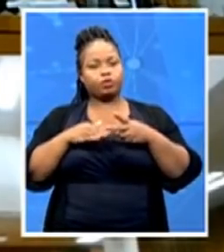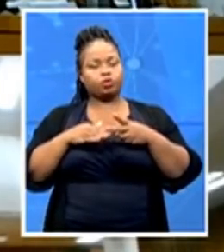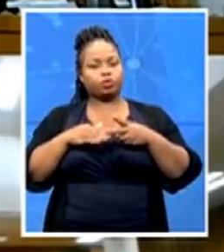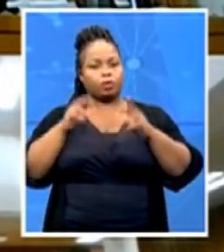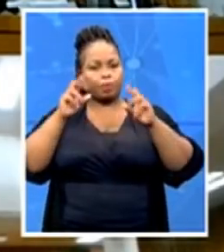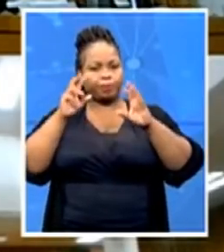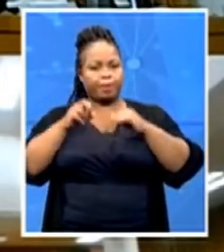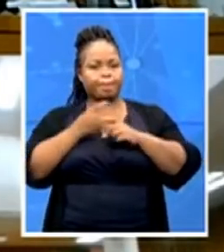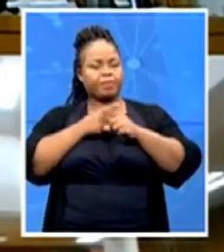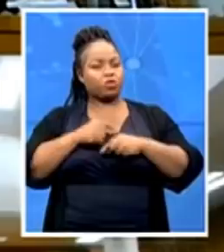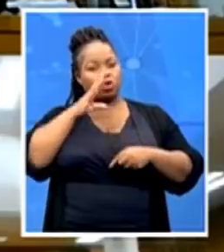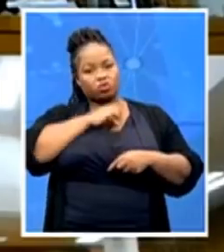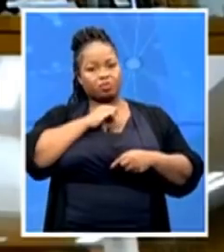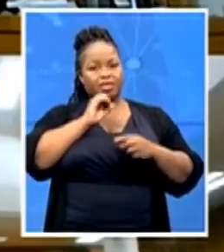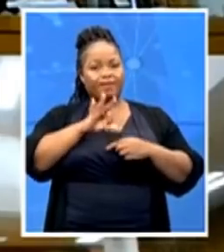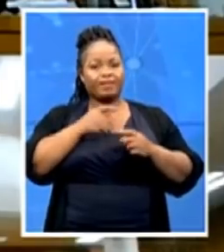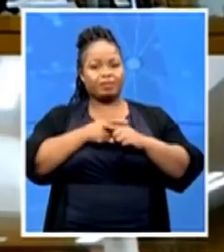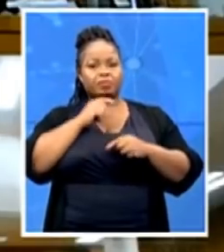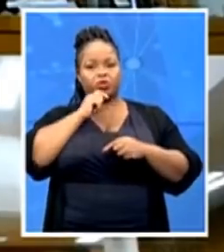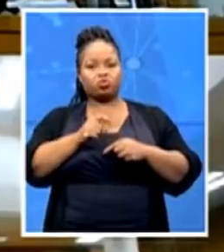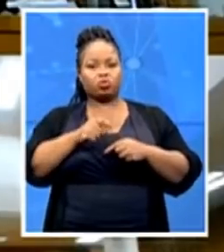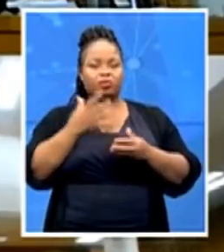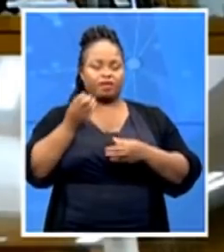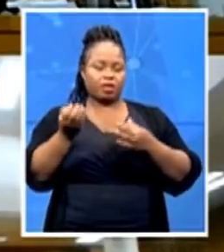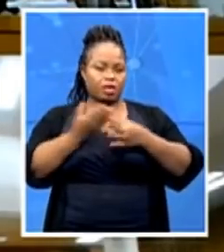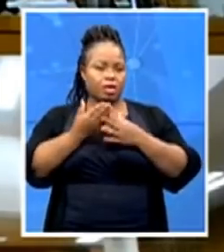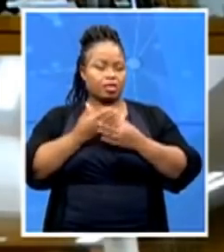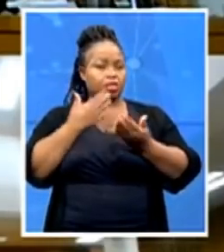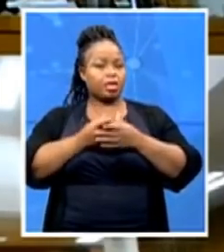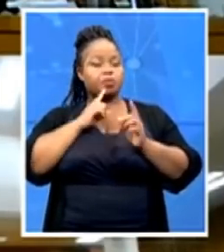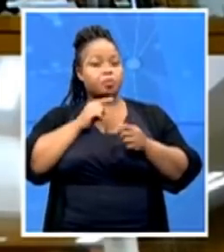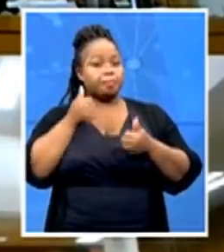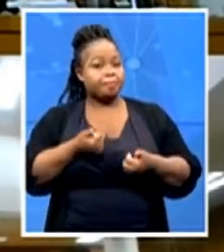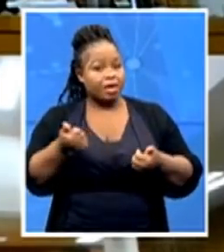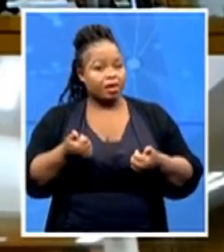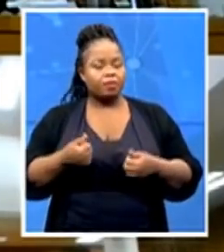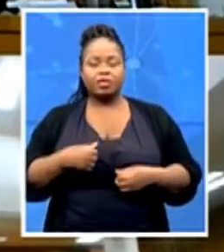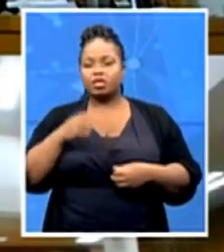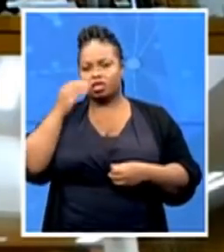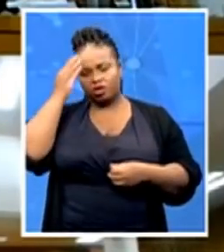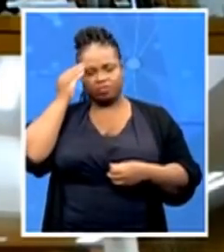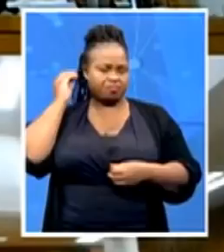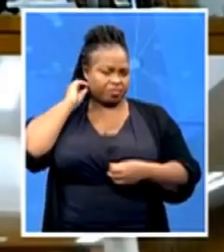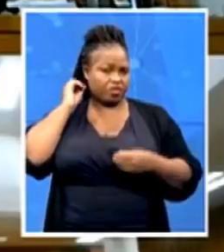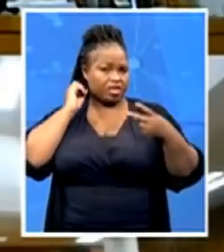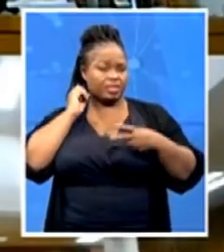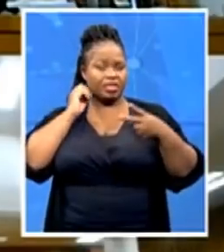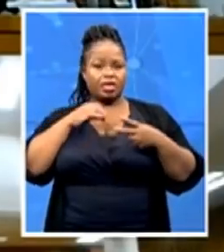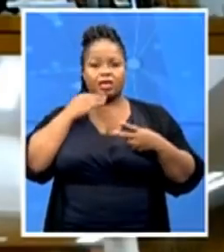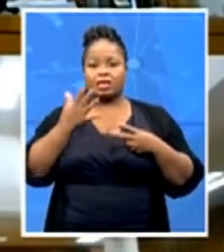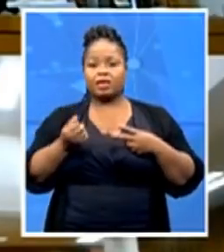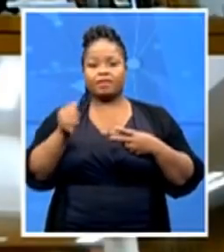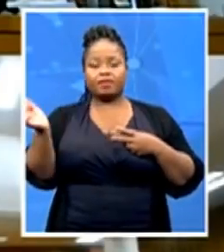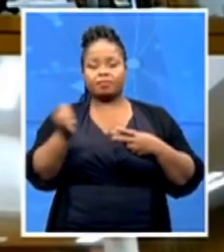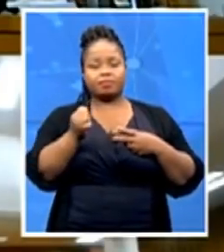office bearer has a case to answer. As the court knows, the second of these is the appointment of the independent panel to assess whether there's prima